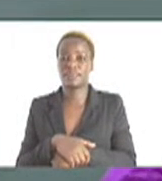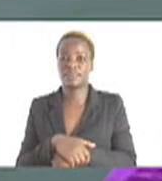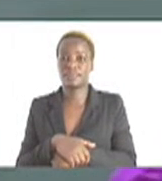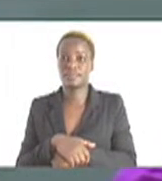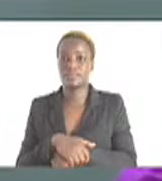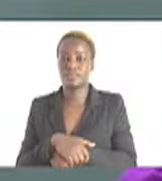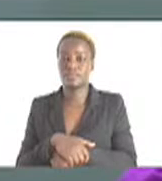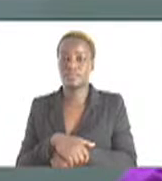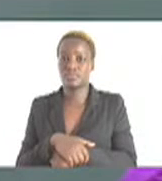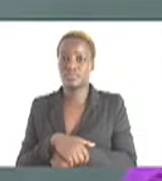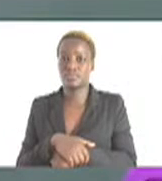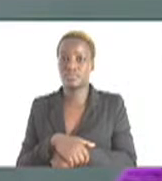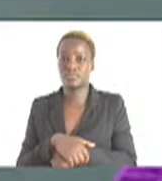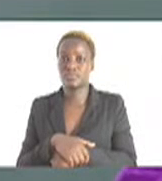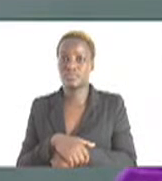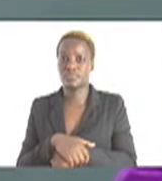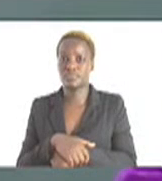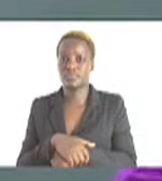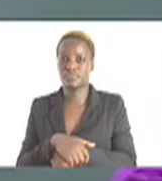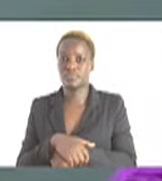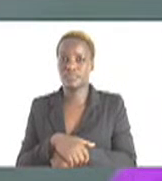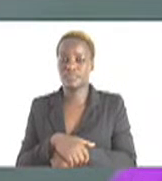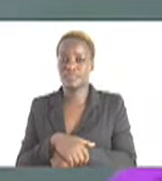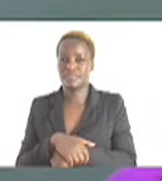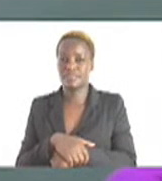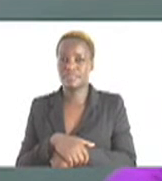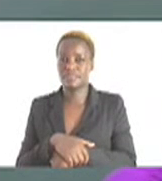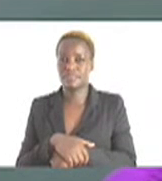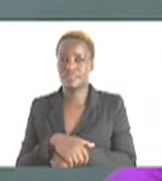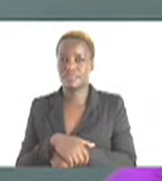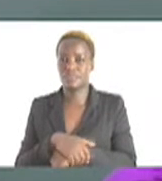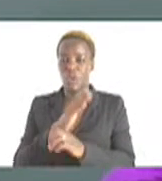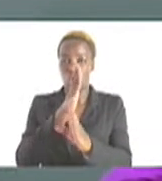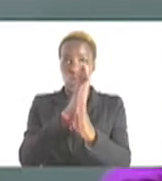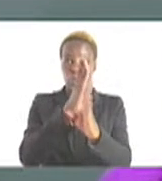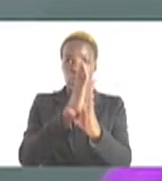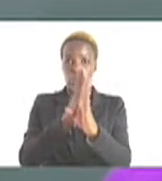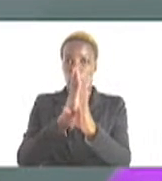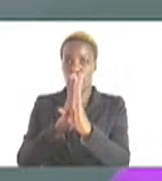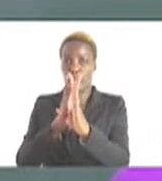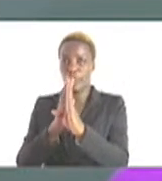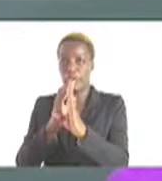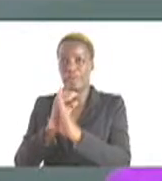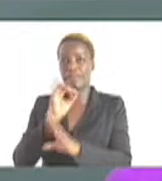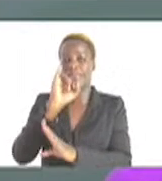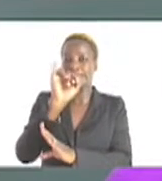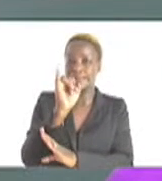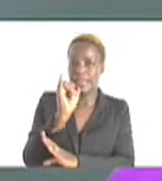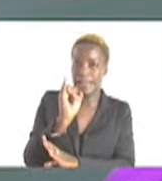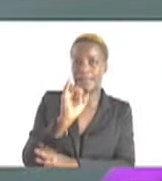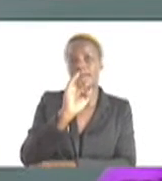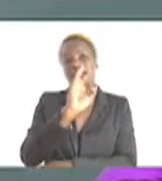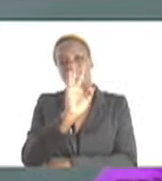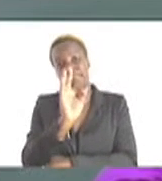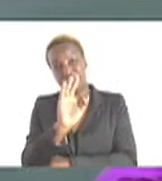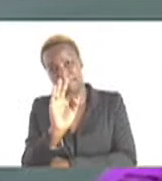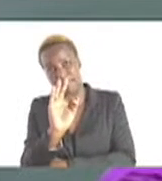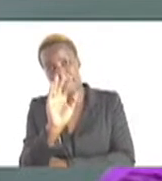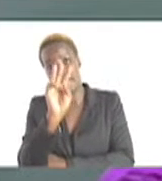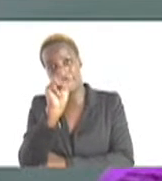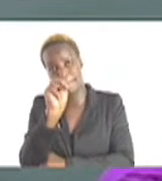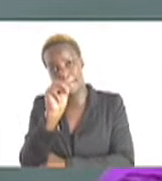names of the months orderly, accordingly to our calendar. We have January,